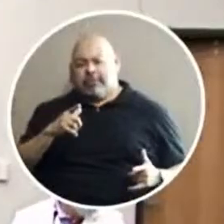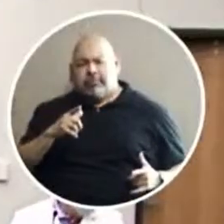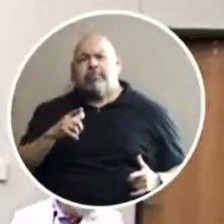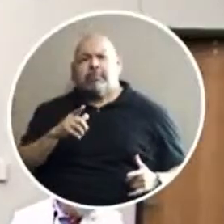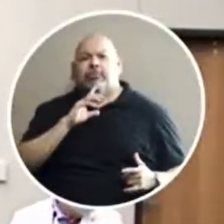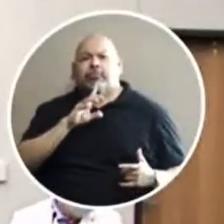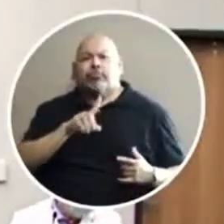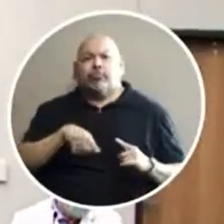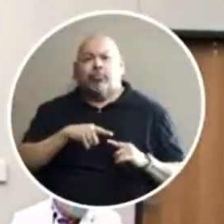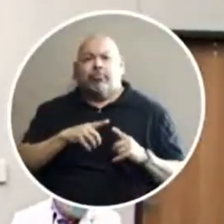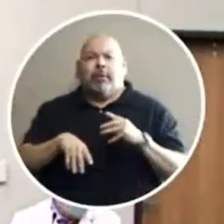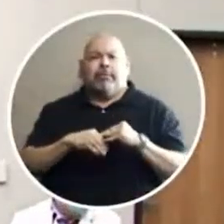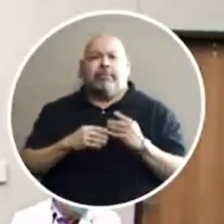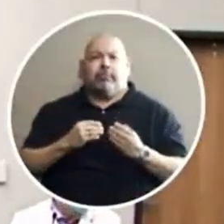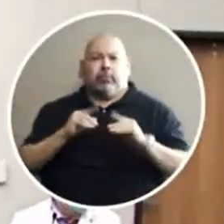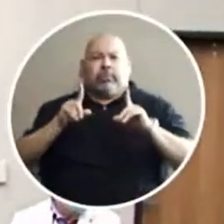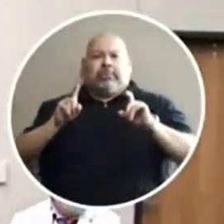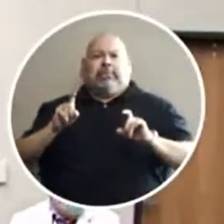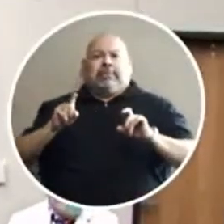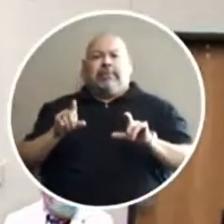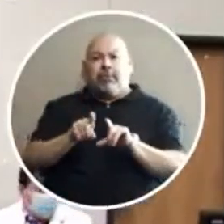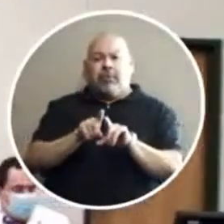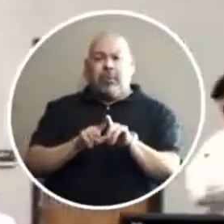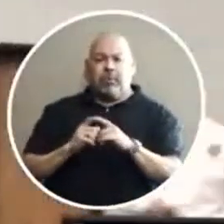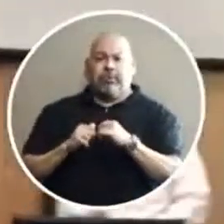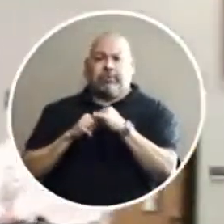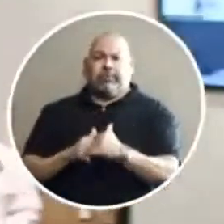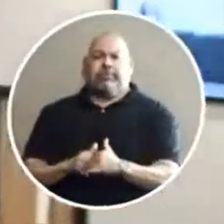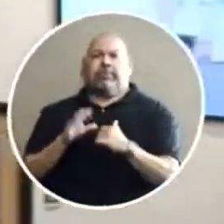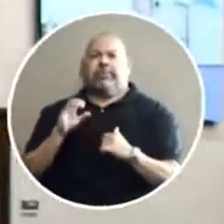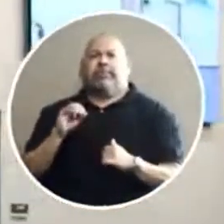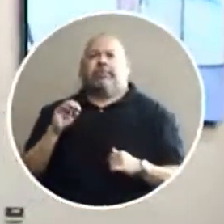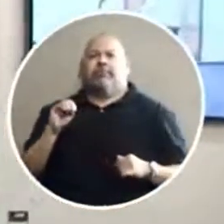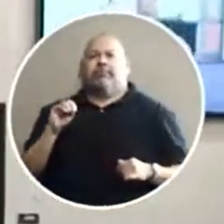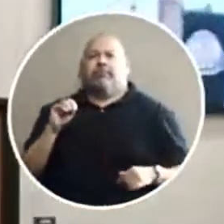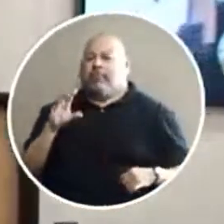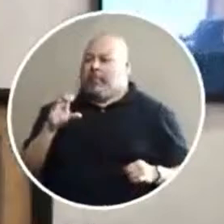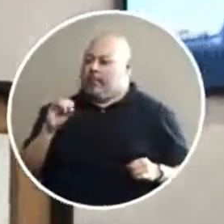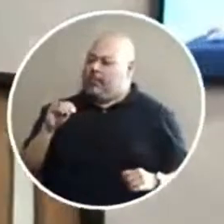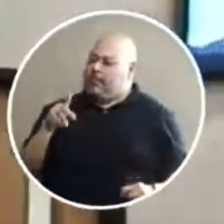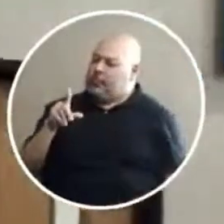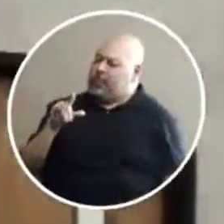discuss the additional testing as well as compliance.